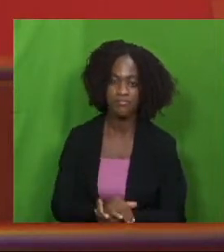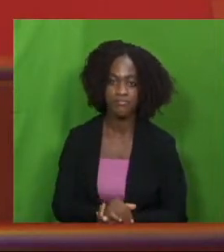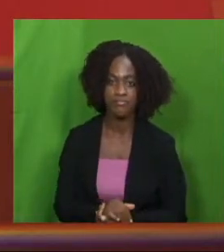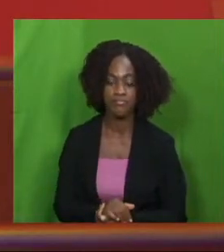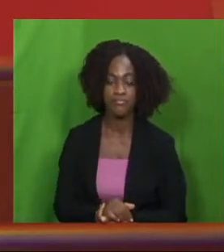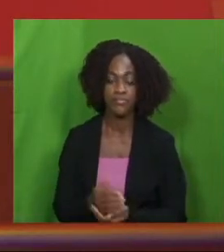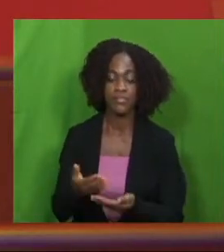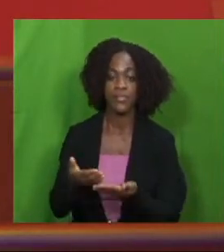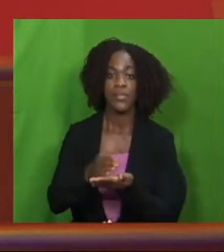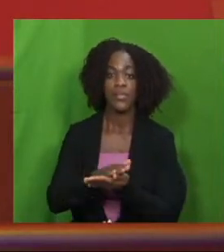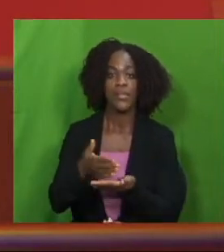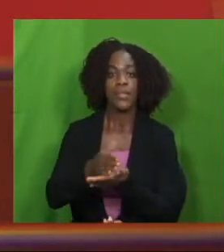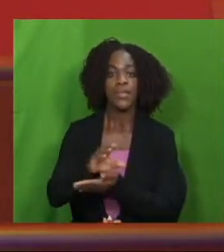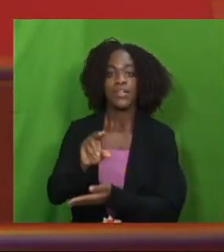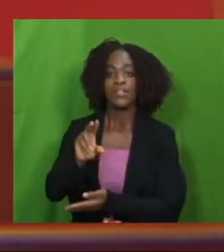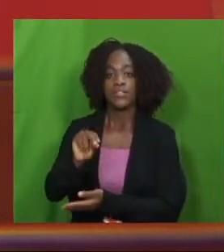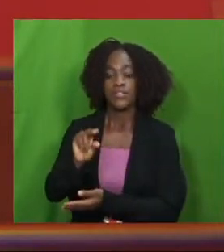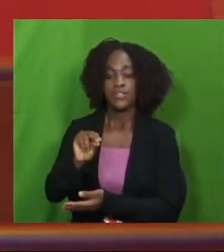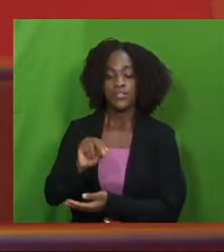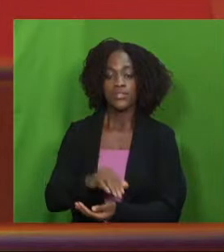30.